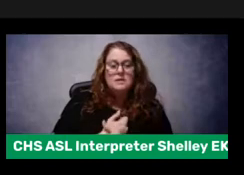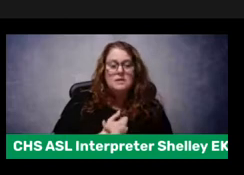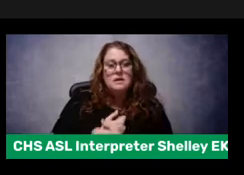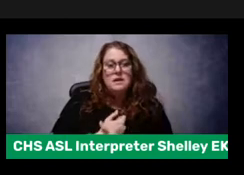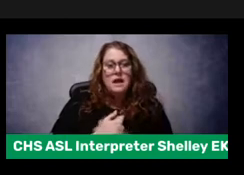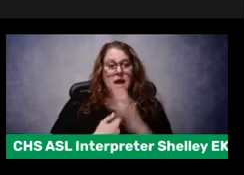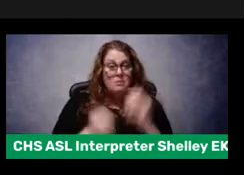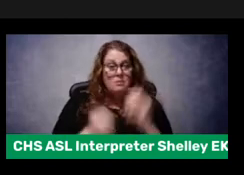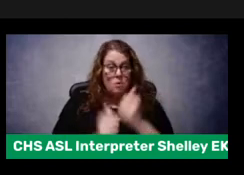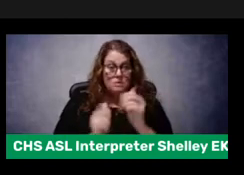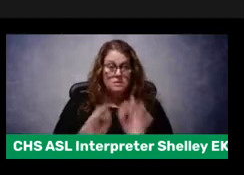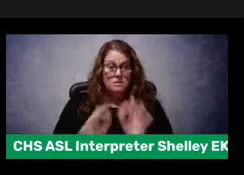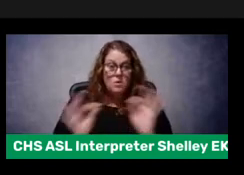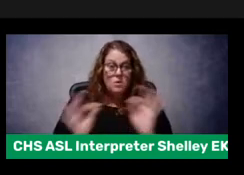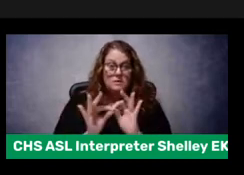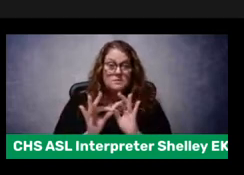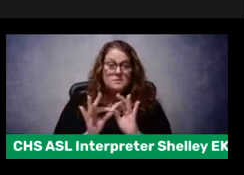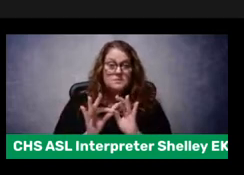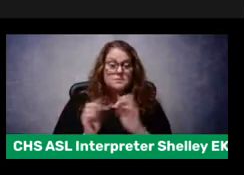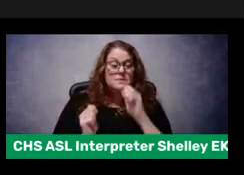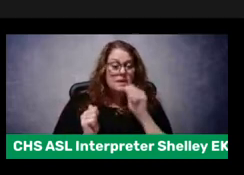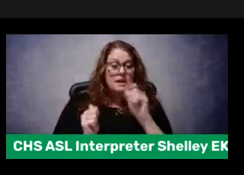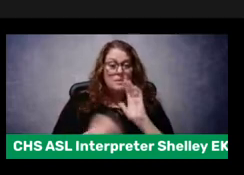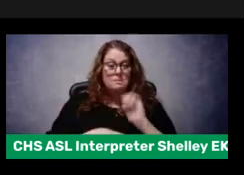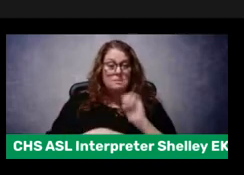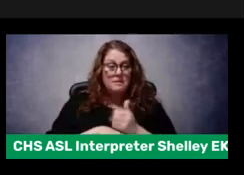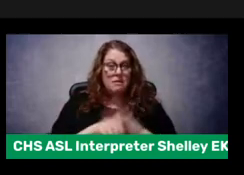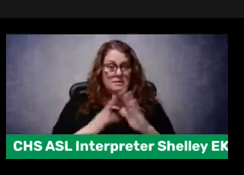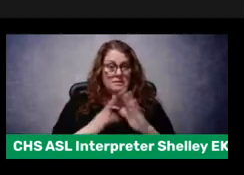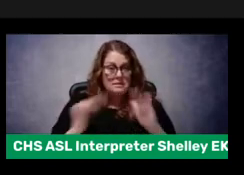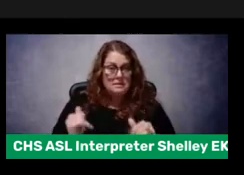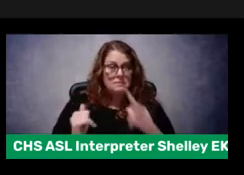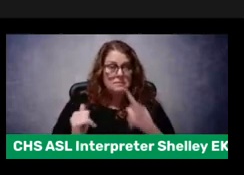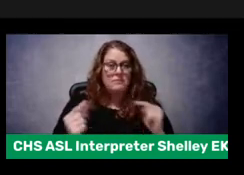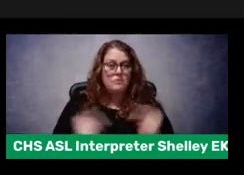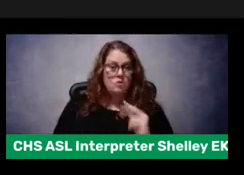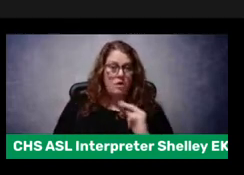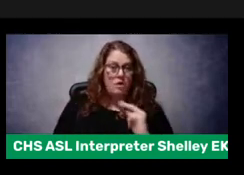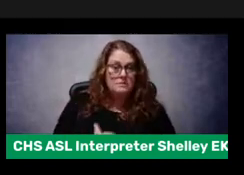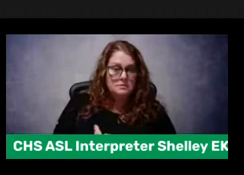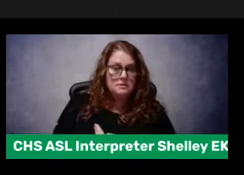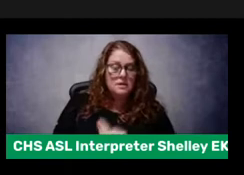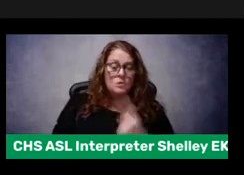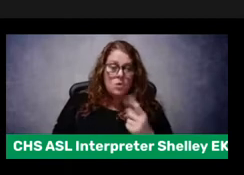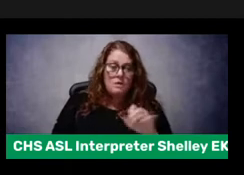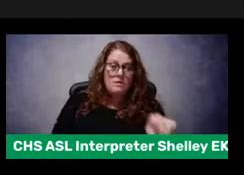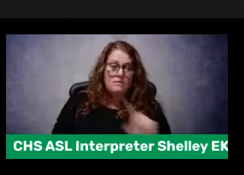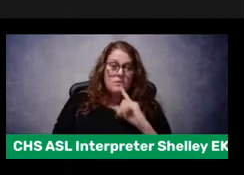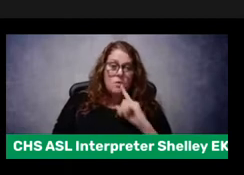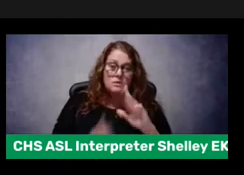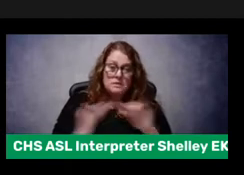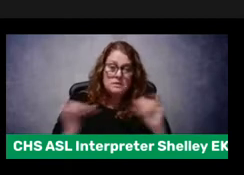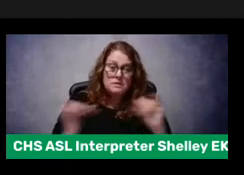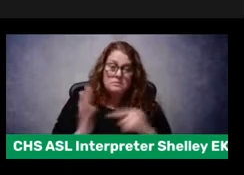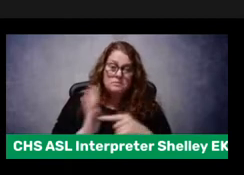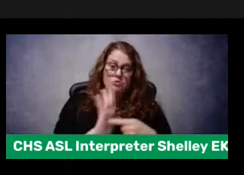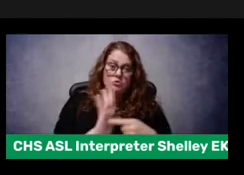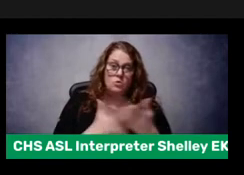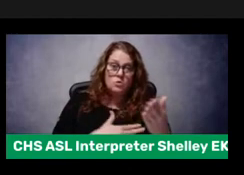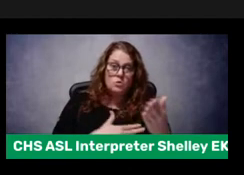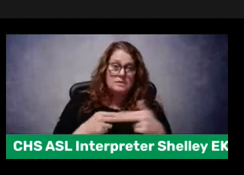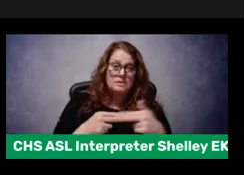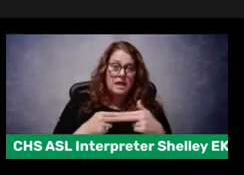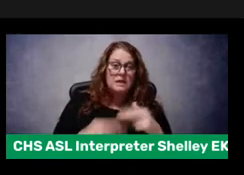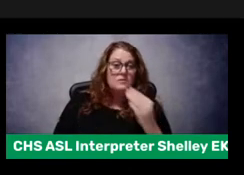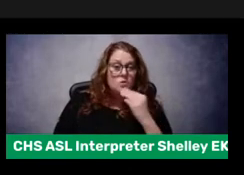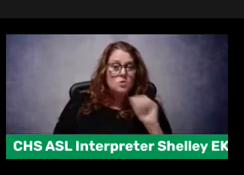And most importantly, it shouldn't be based on systems that have harmed us. One of those, I think, was highlighted through the slides, which is food